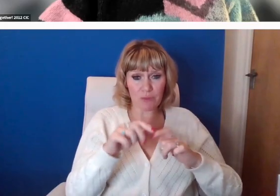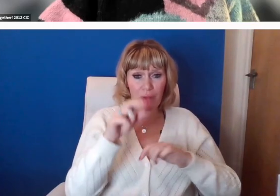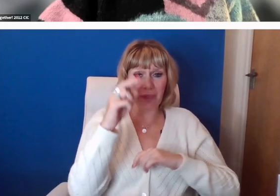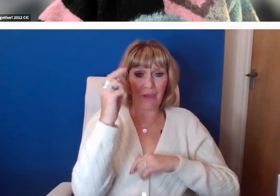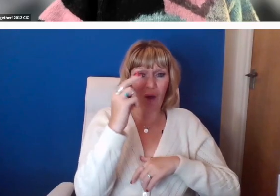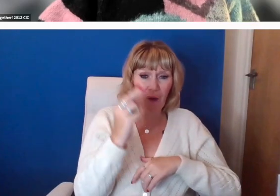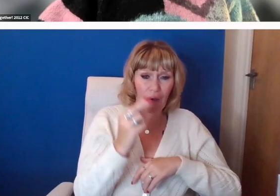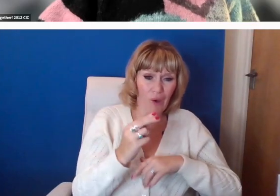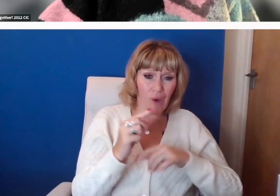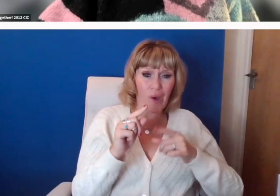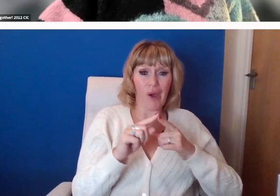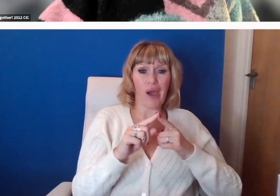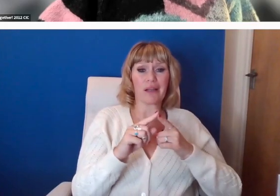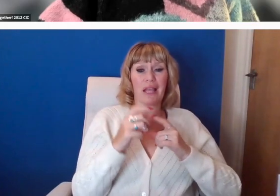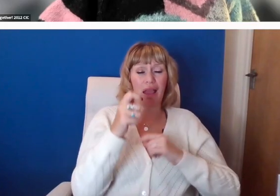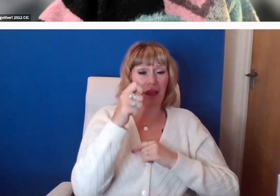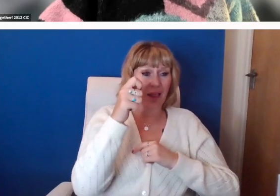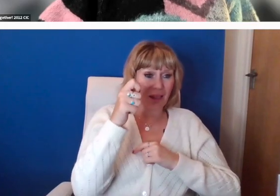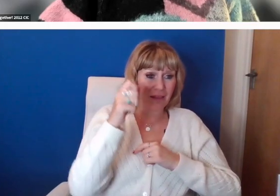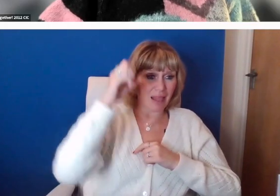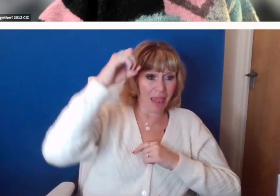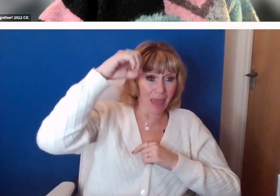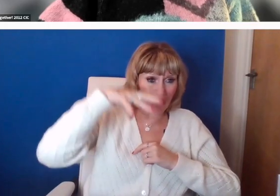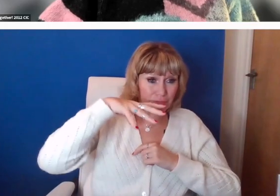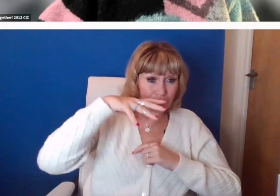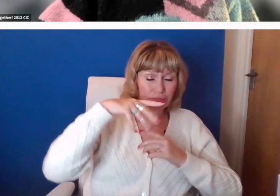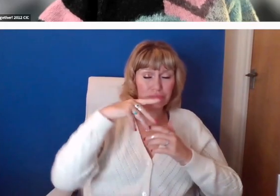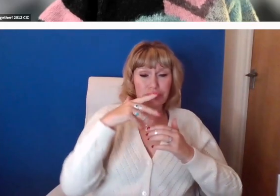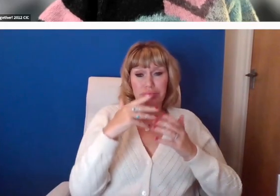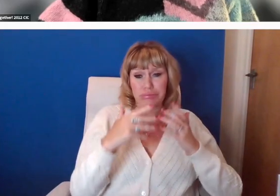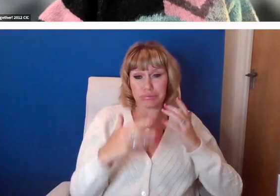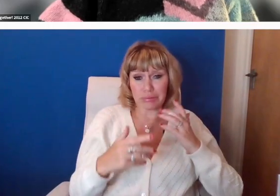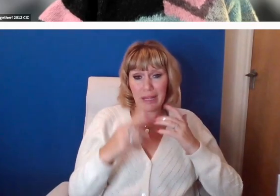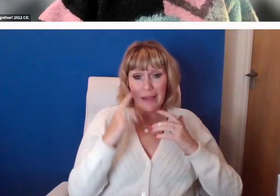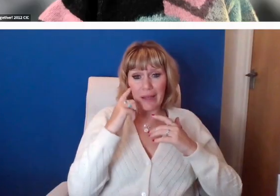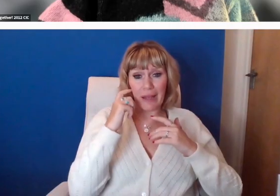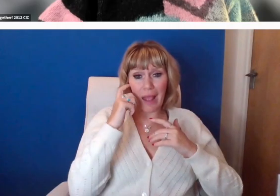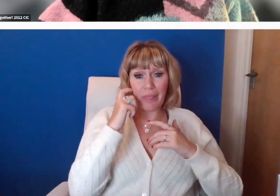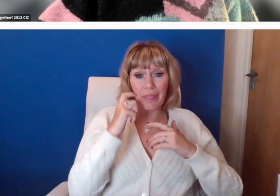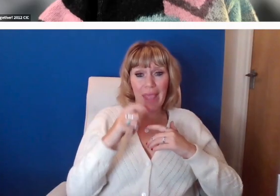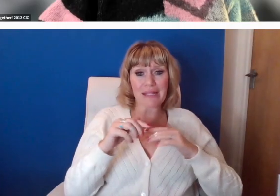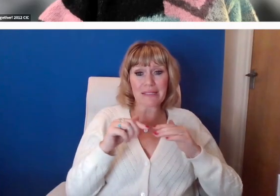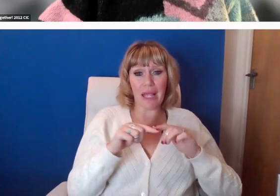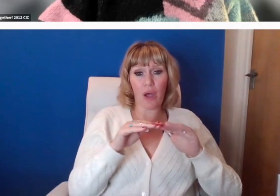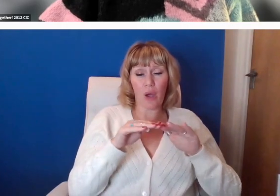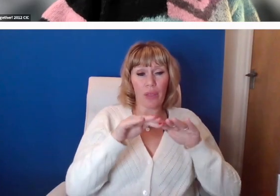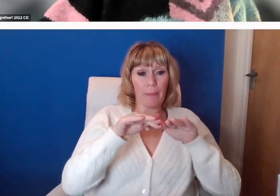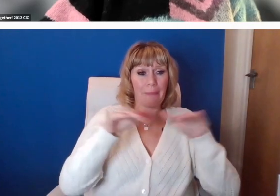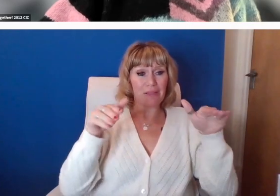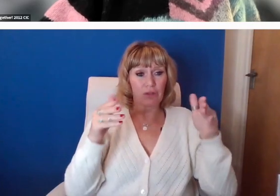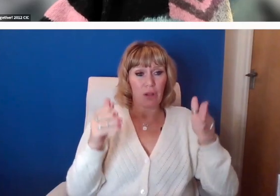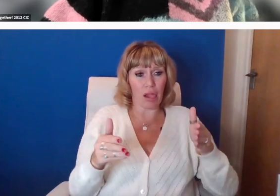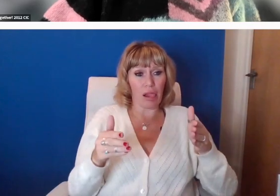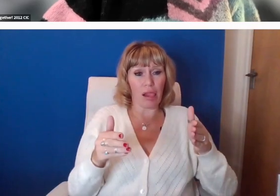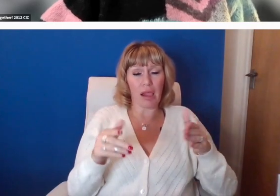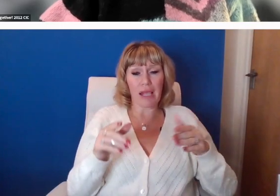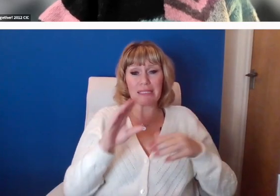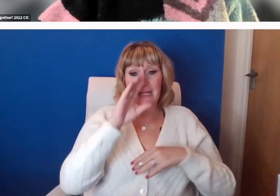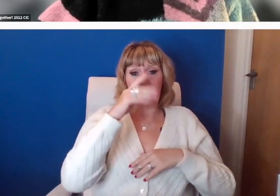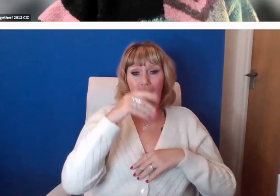textiles. On the wall above the mantle is a bright painting featuring a person riding on an elephant, which is actually one of